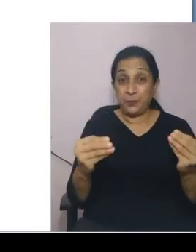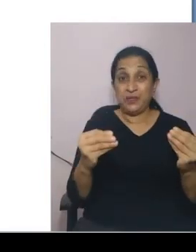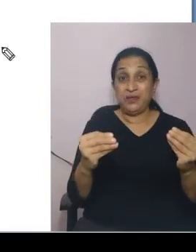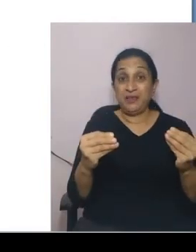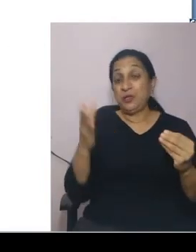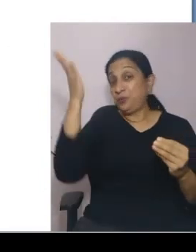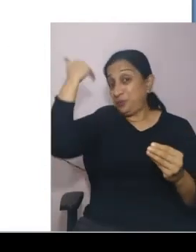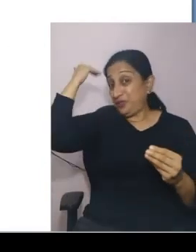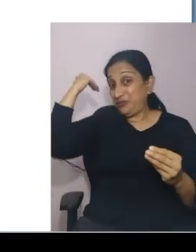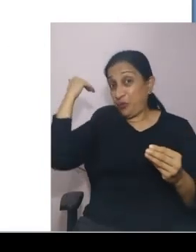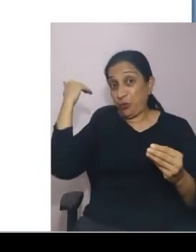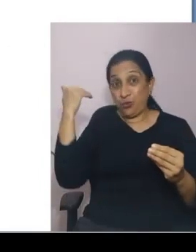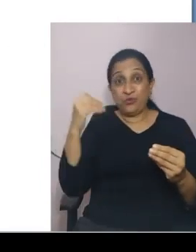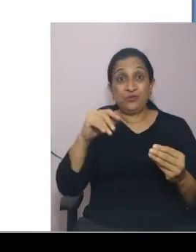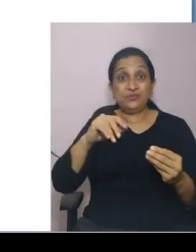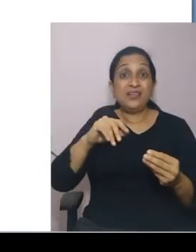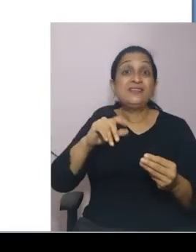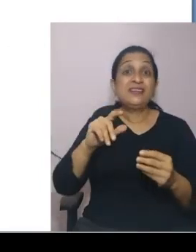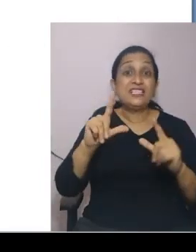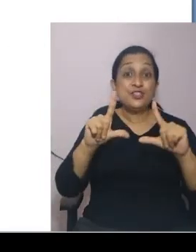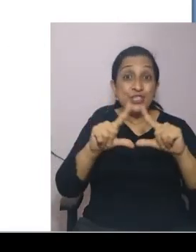answer.